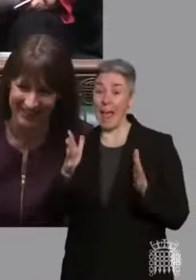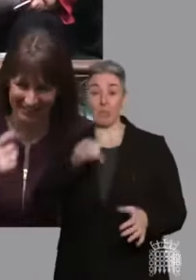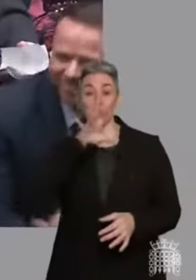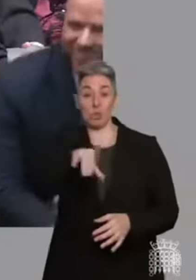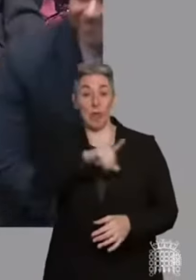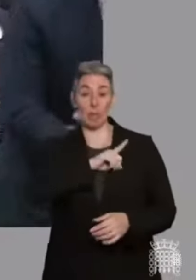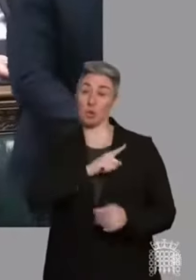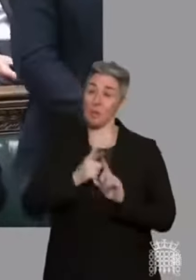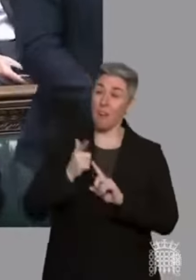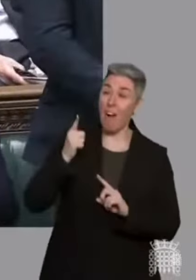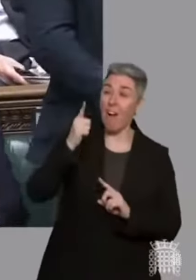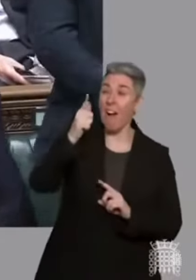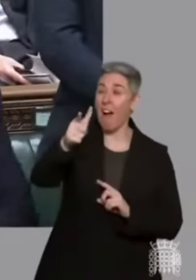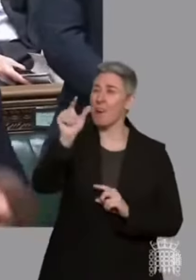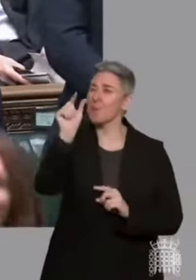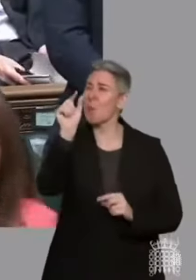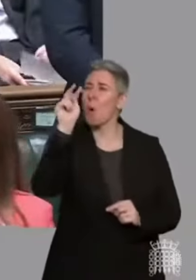shouting.